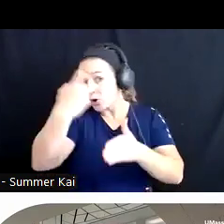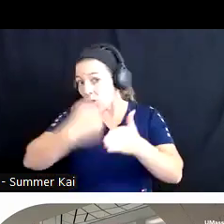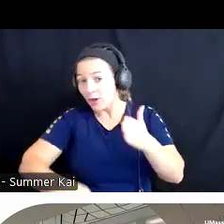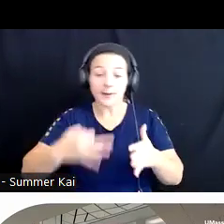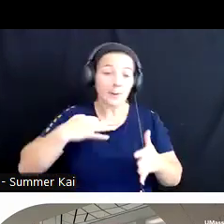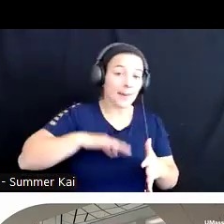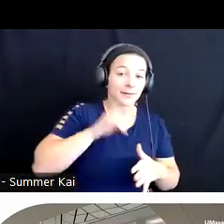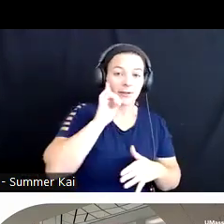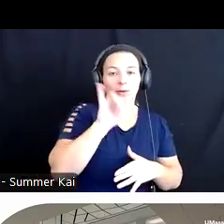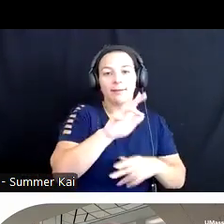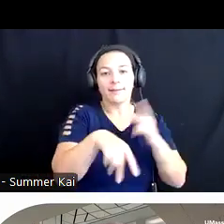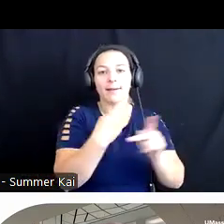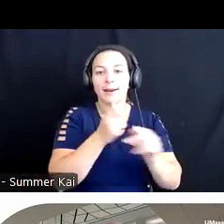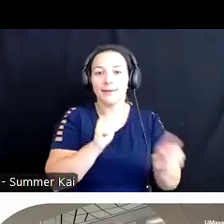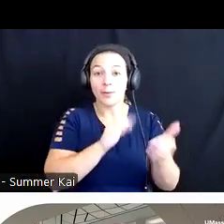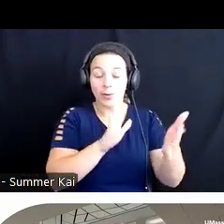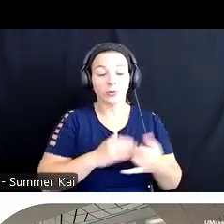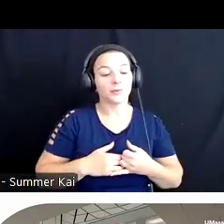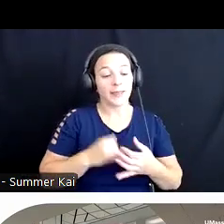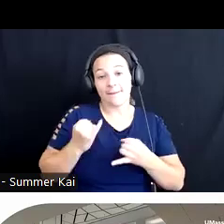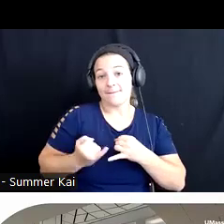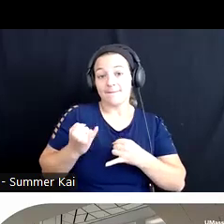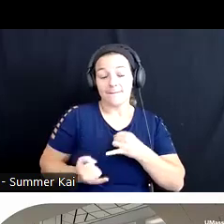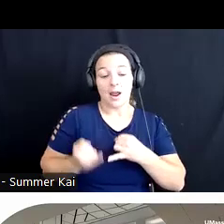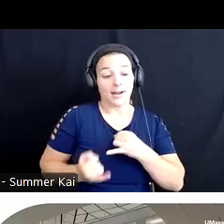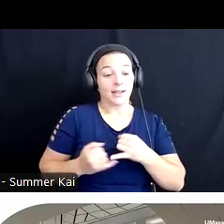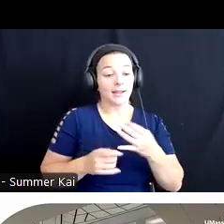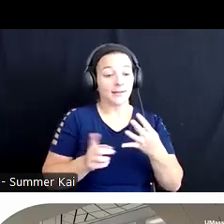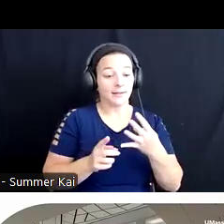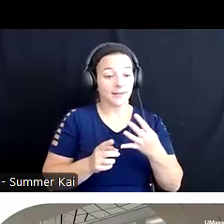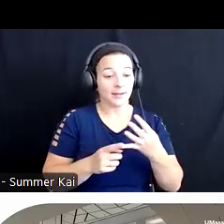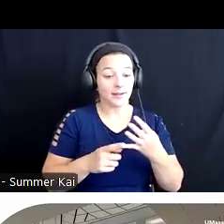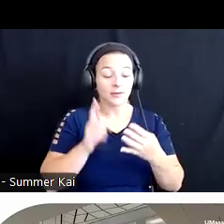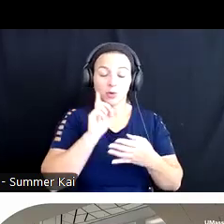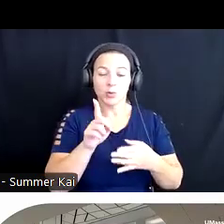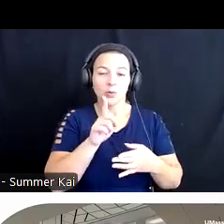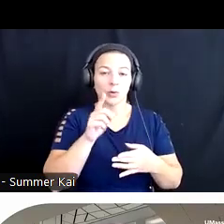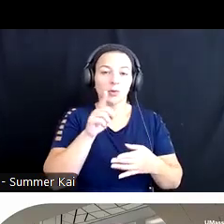of such an approach. And finally, in order to deepen our understanding of the